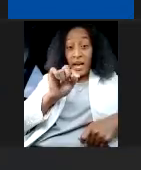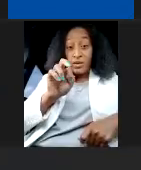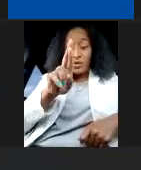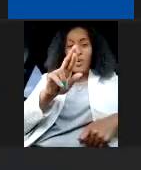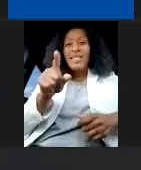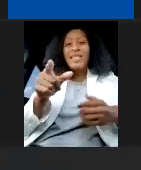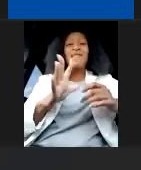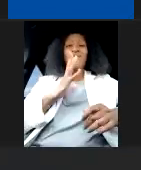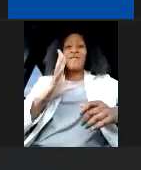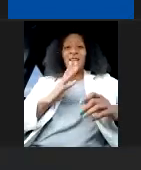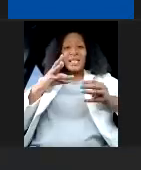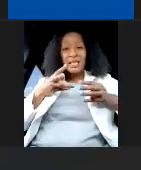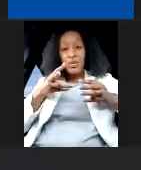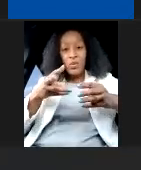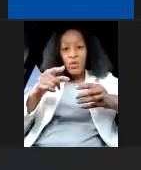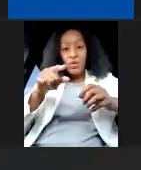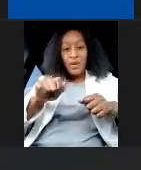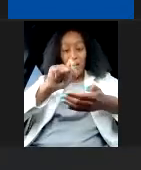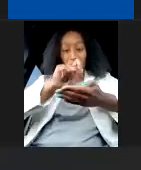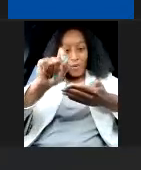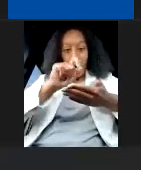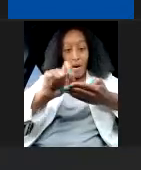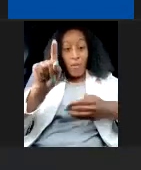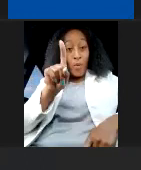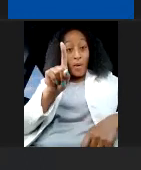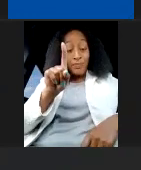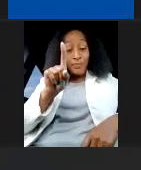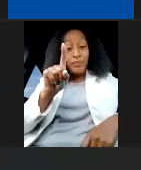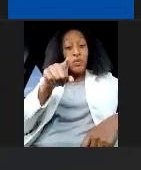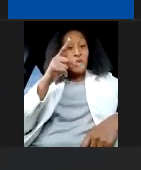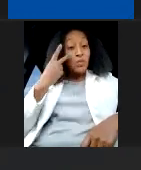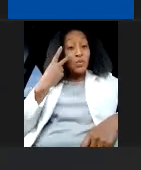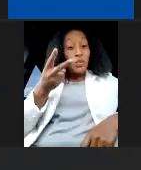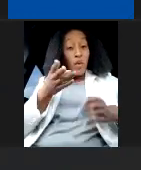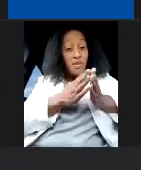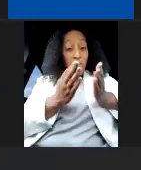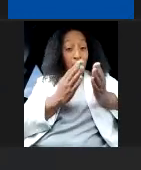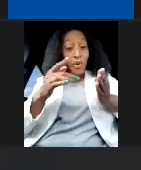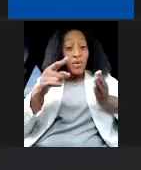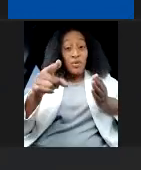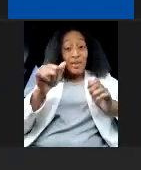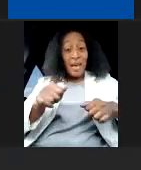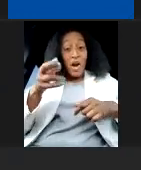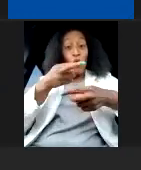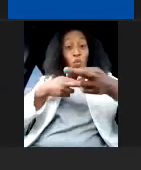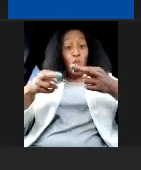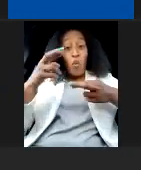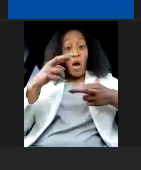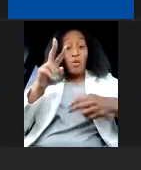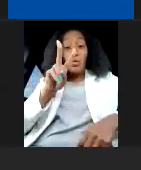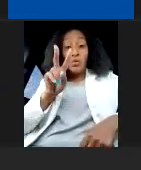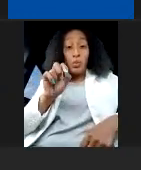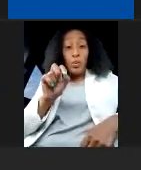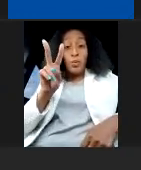chart, the textbook rounded to 2.2, but this one writes it out to 2 decimal places, and I like that